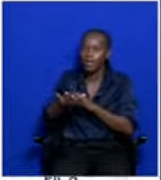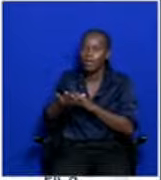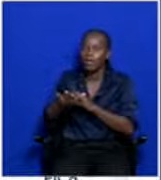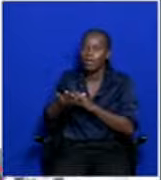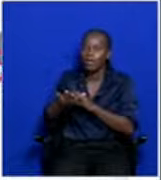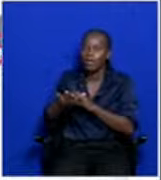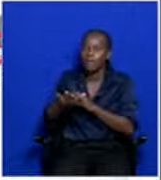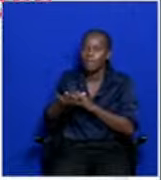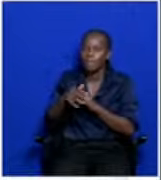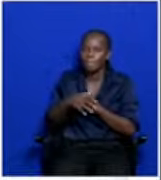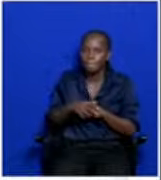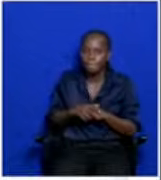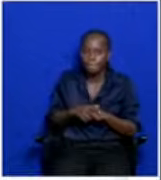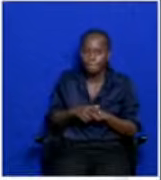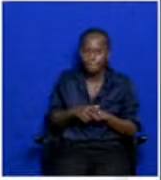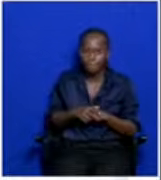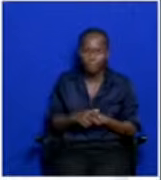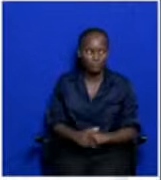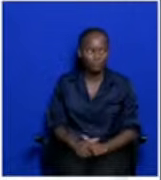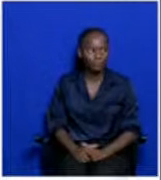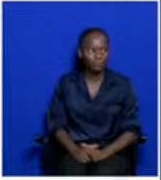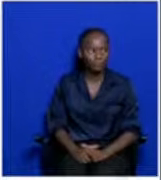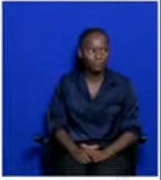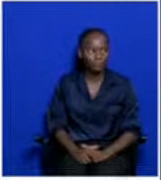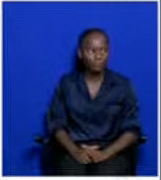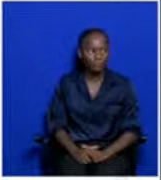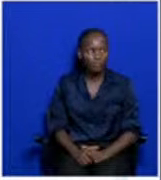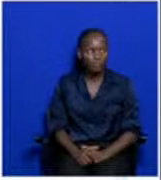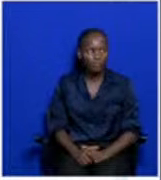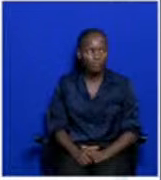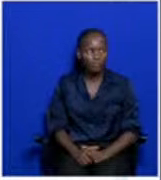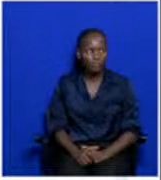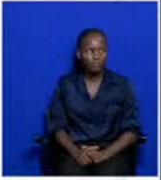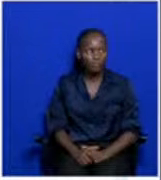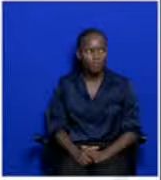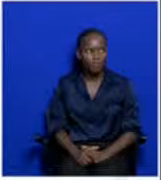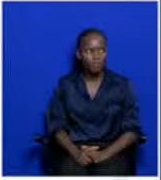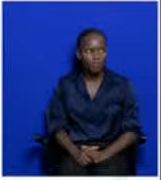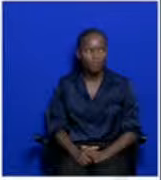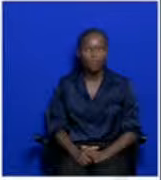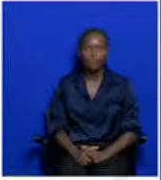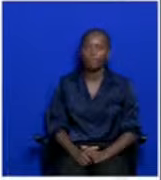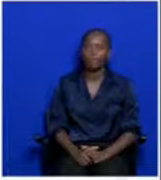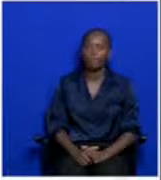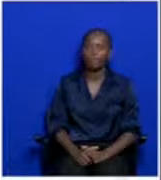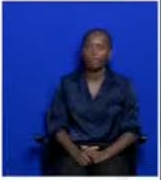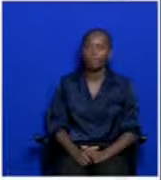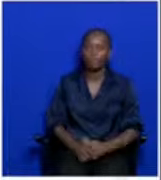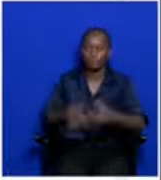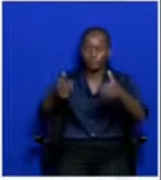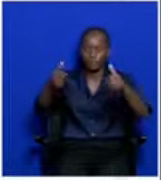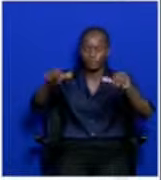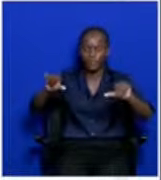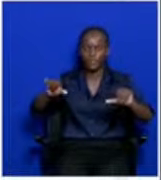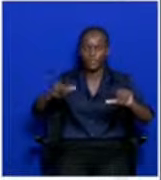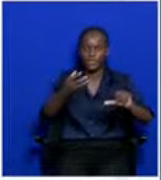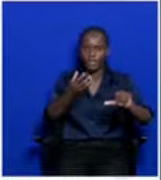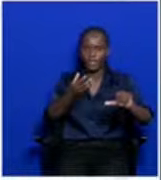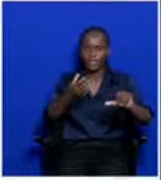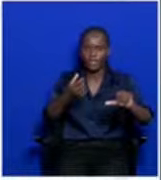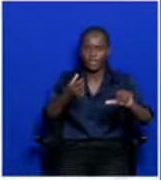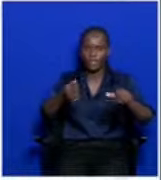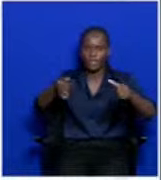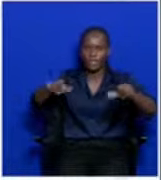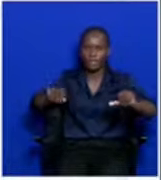The next page has got 4 pictures, and it would appear it's the same people,